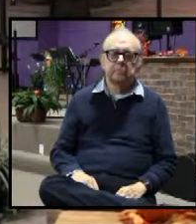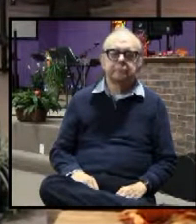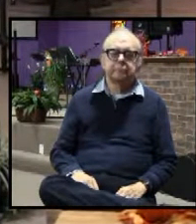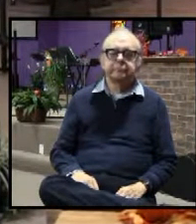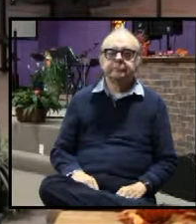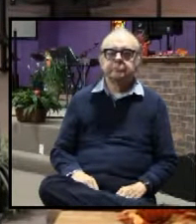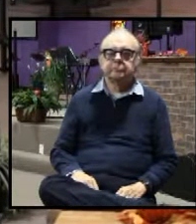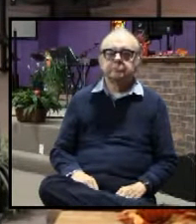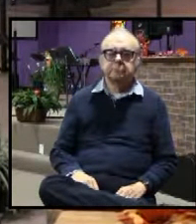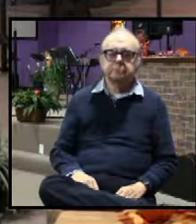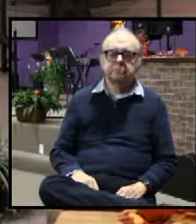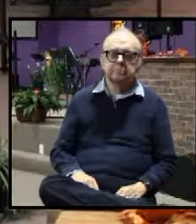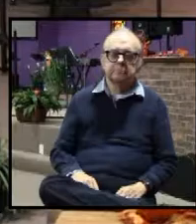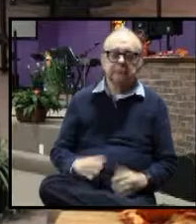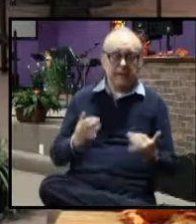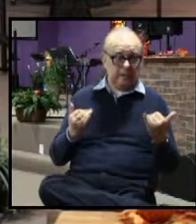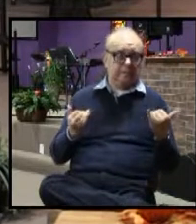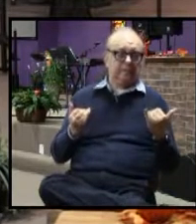Nothing.